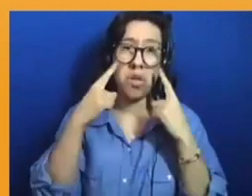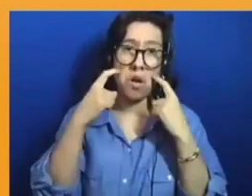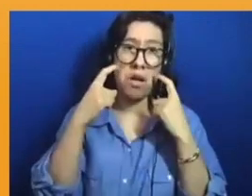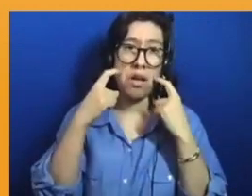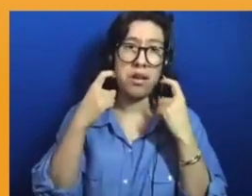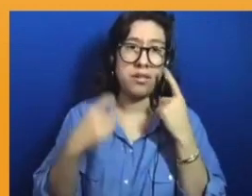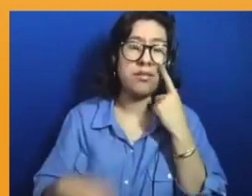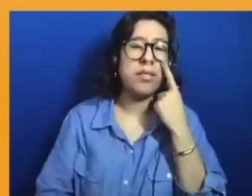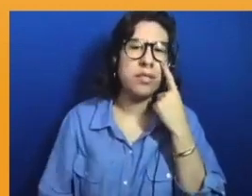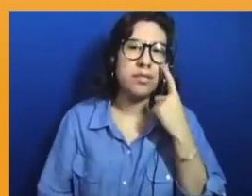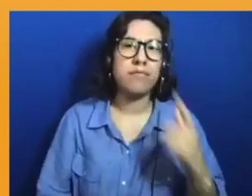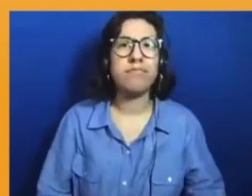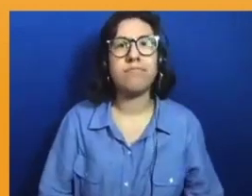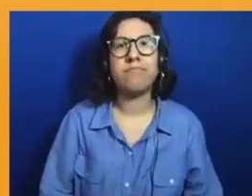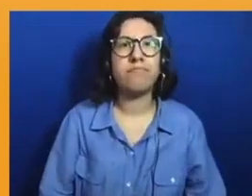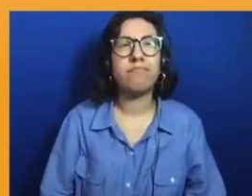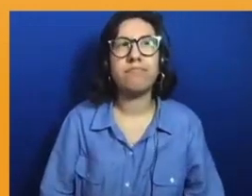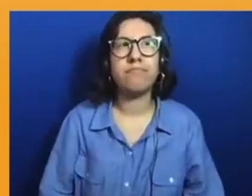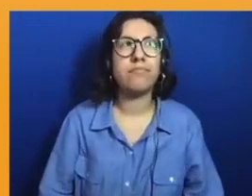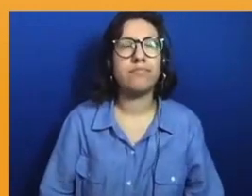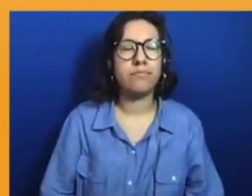And it's interesting to me